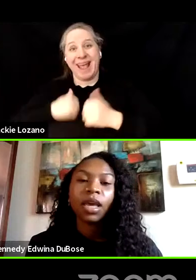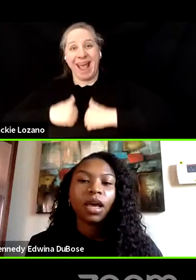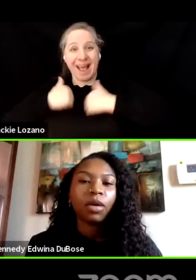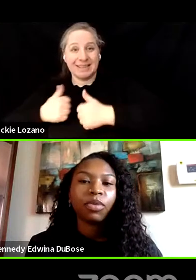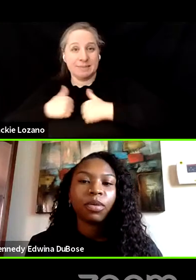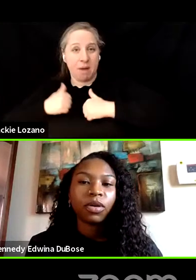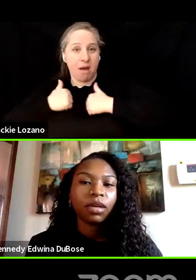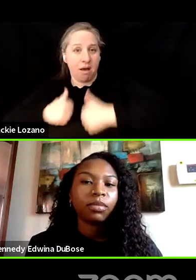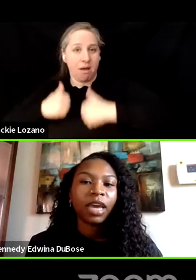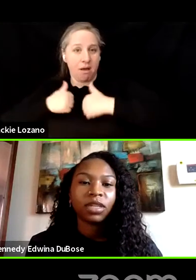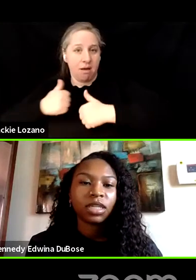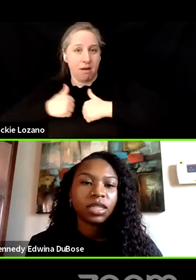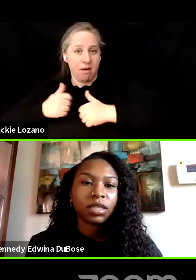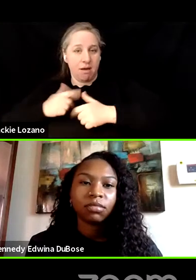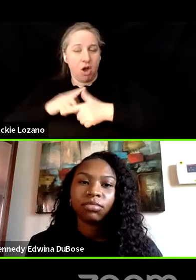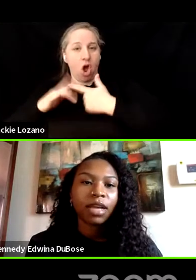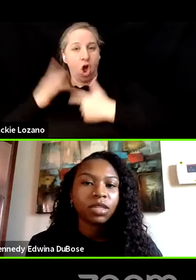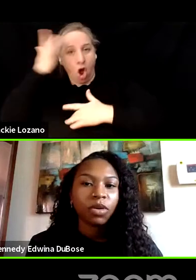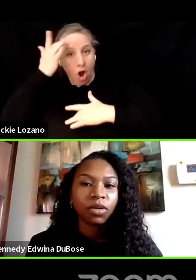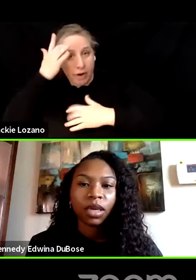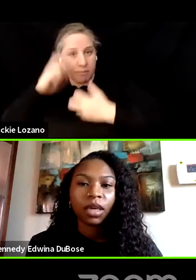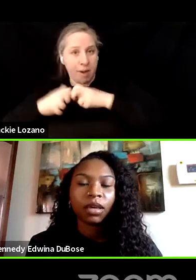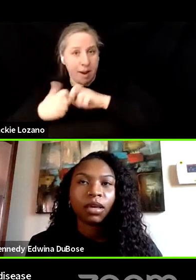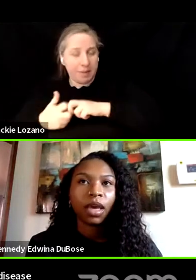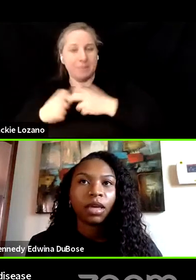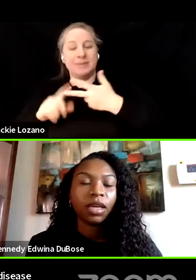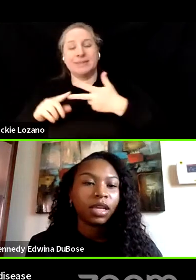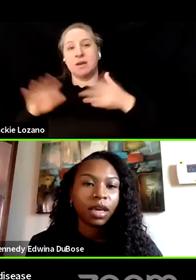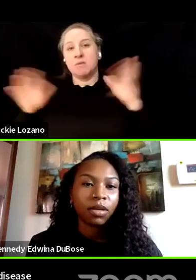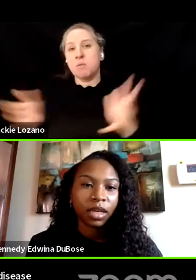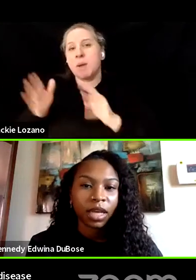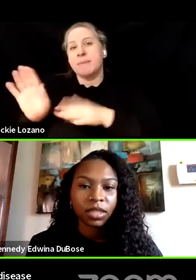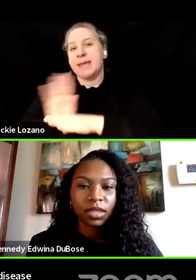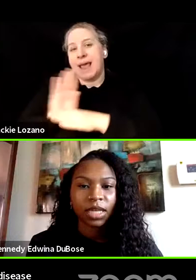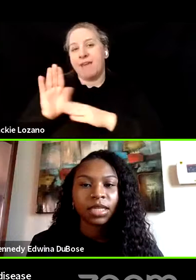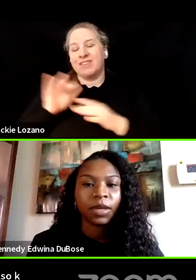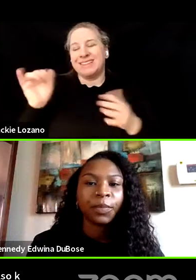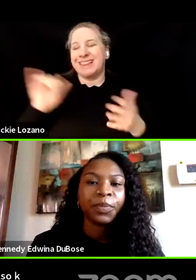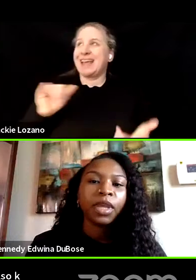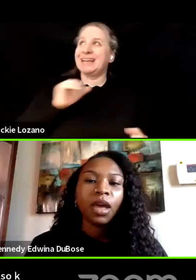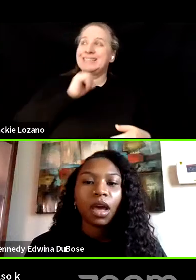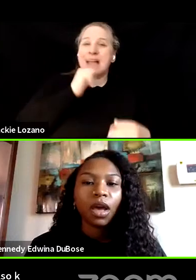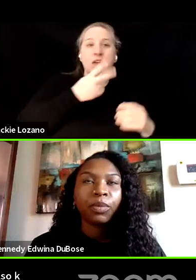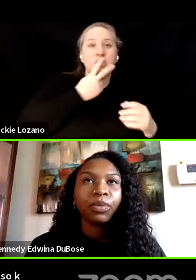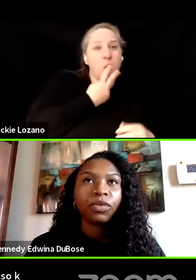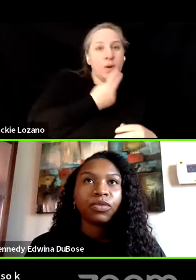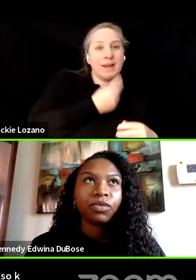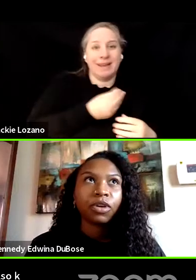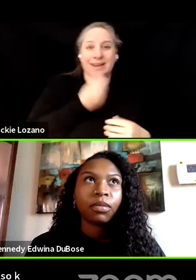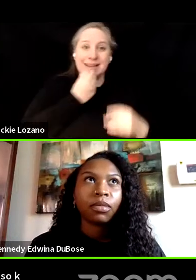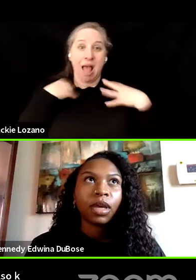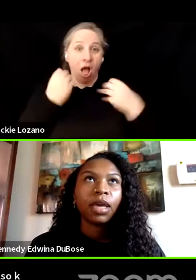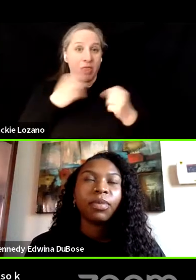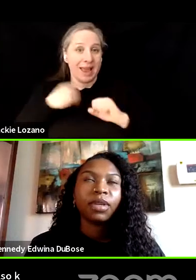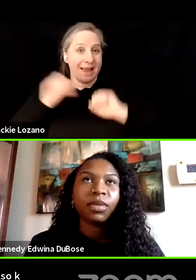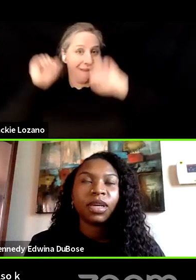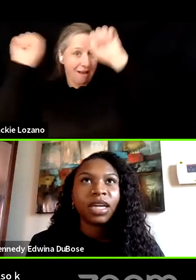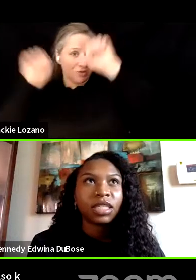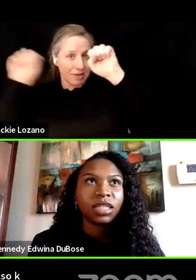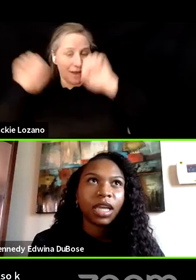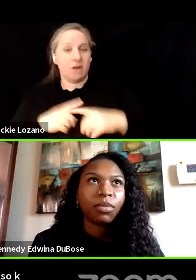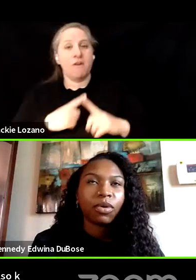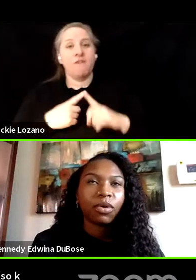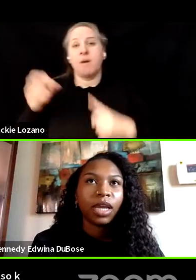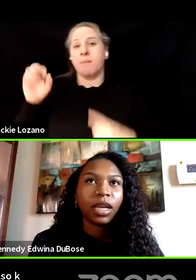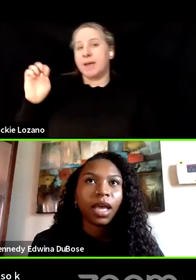disease, promoting behaviors such as not smoking and eating healthy and exercising. From an